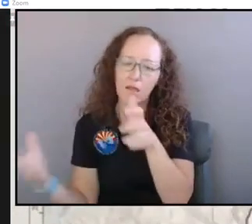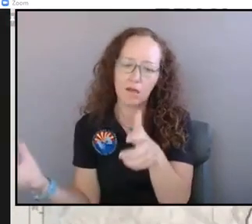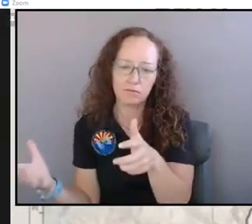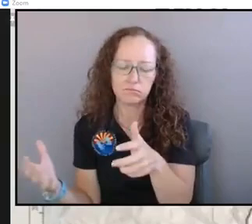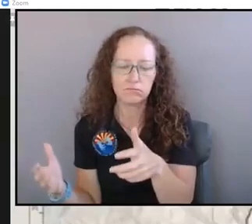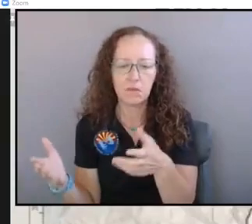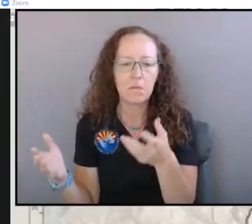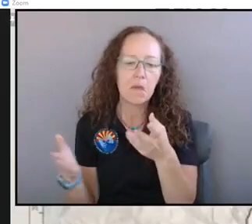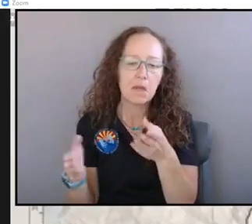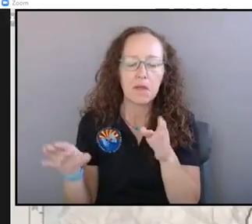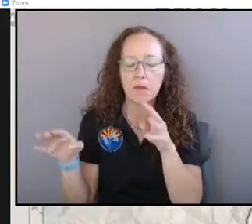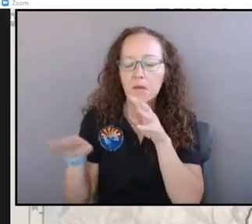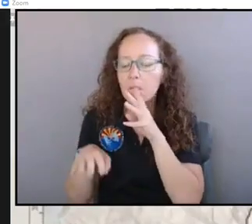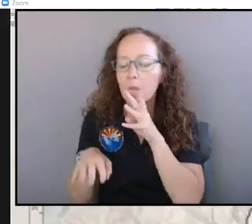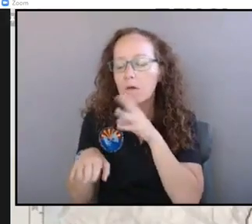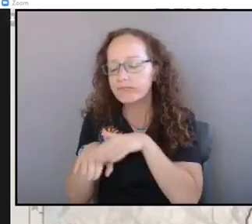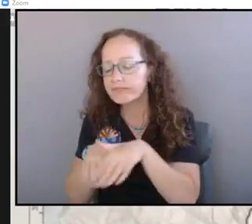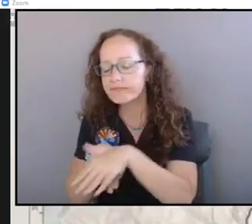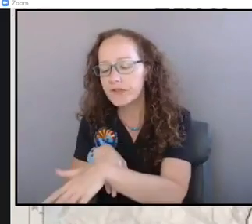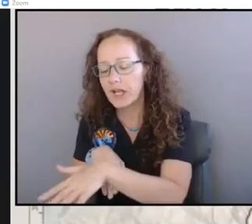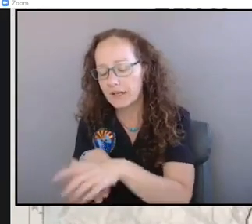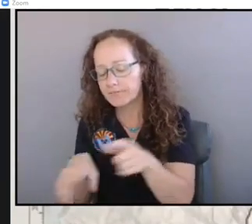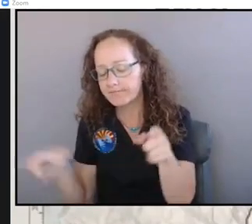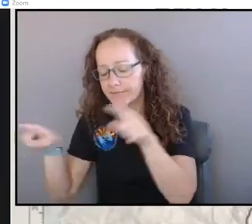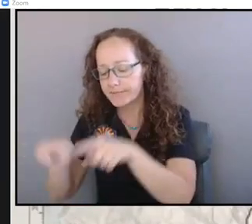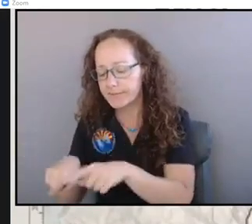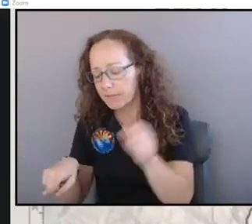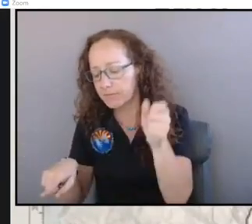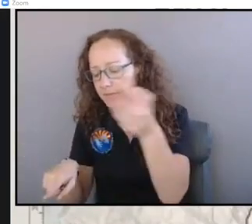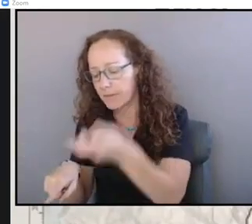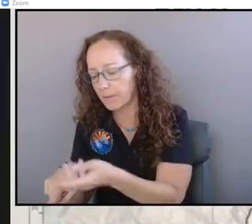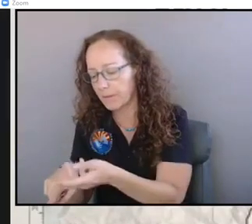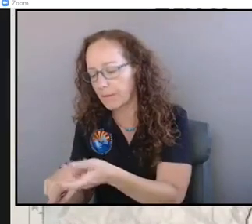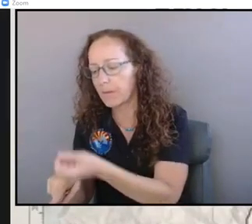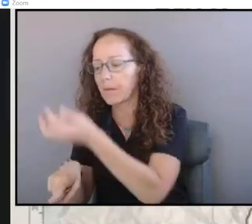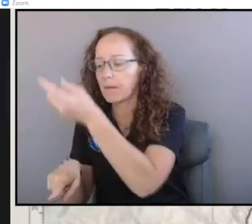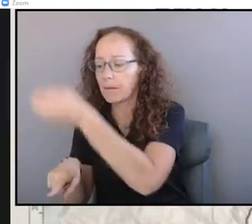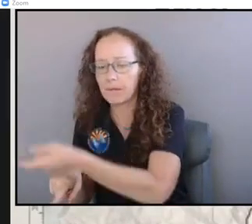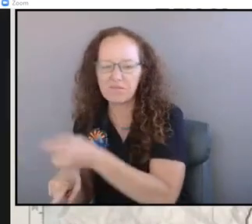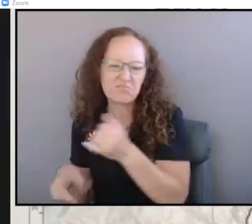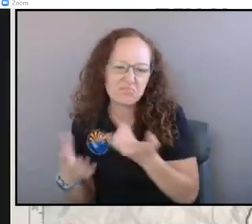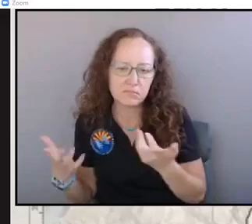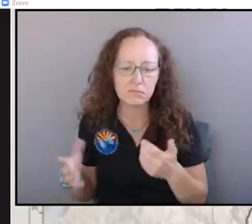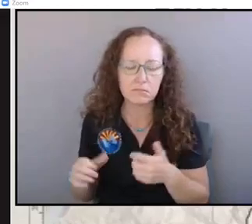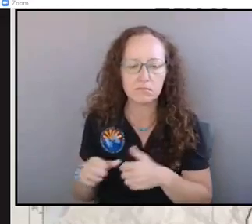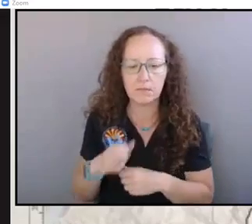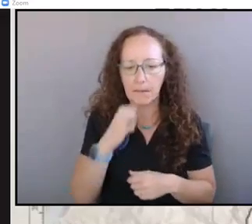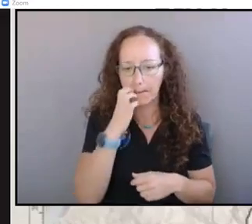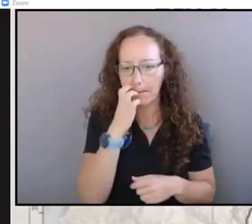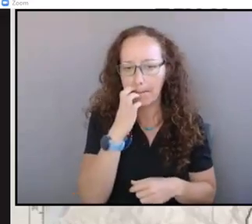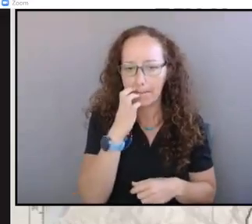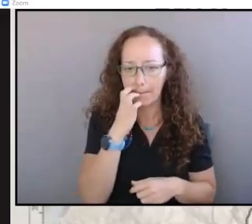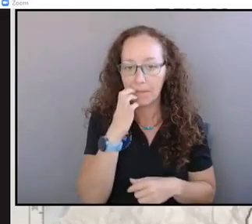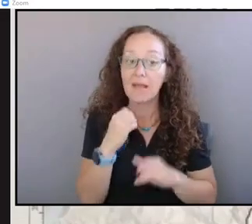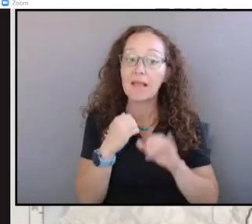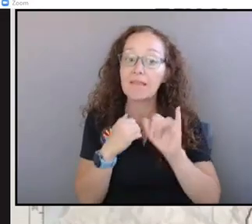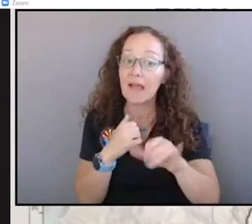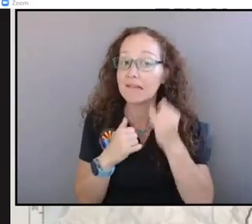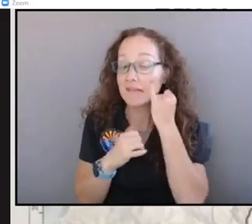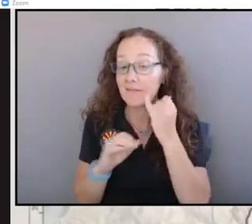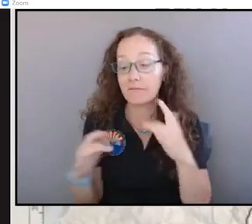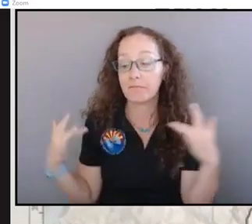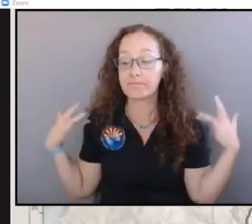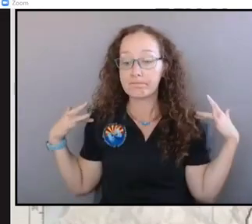or two over as it follows the topography. Once again, that's with no suppression action at